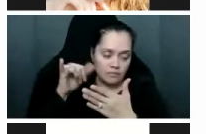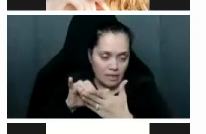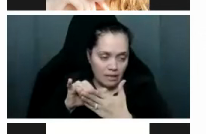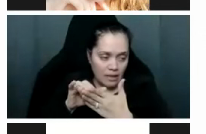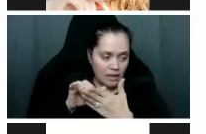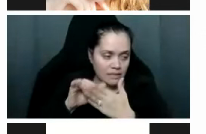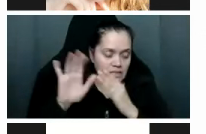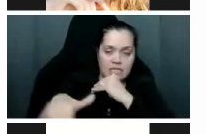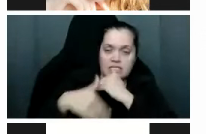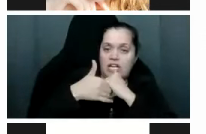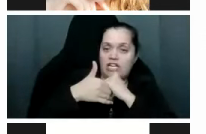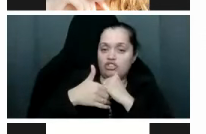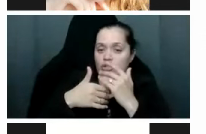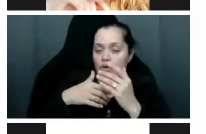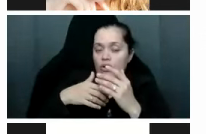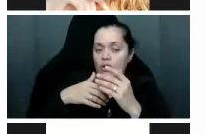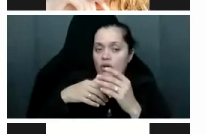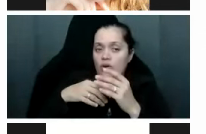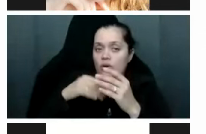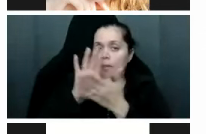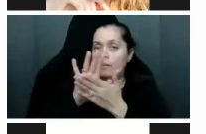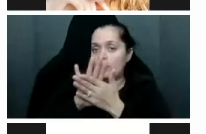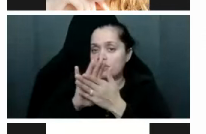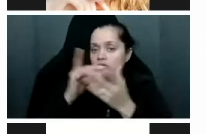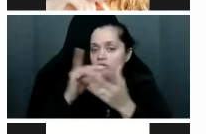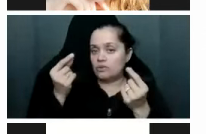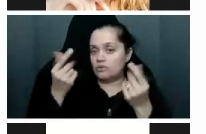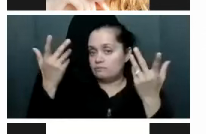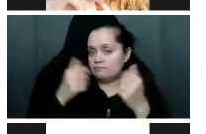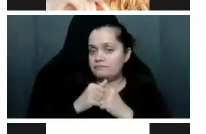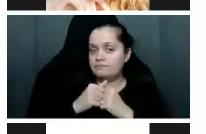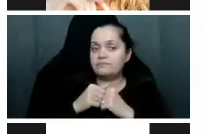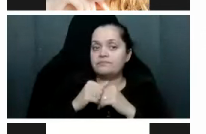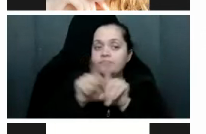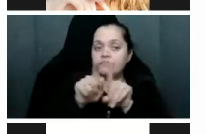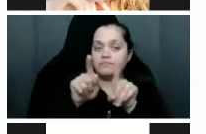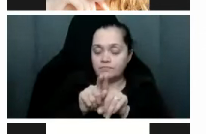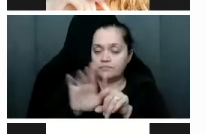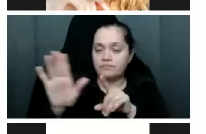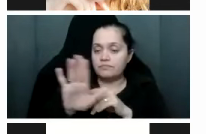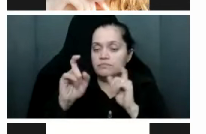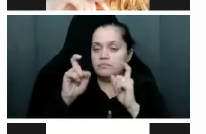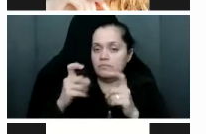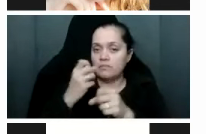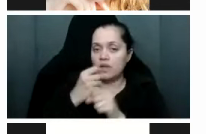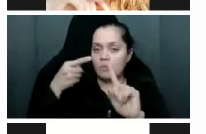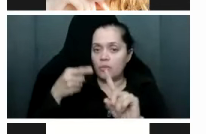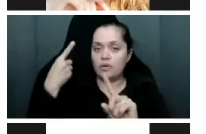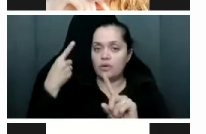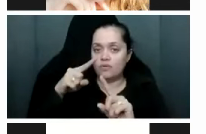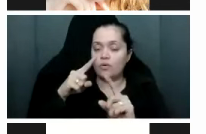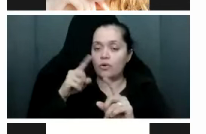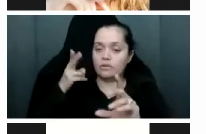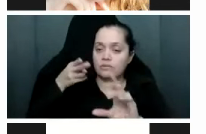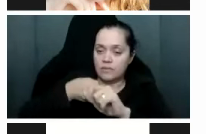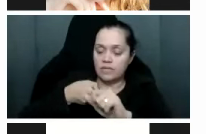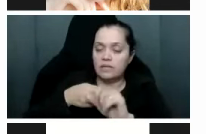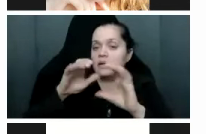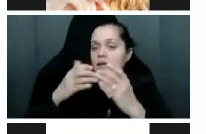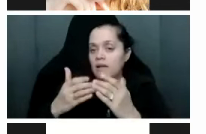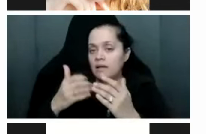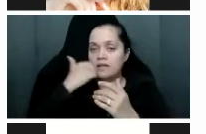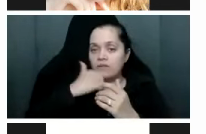additional worksheet to do. Plus, you do get points for being in class.